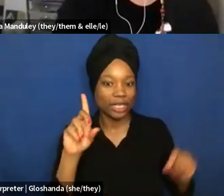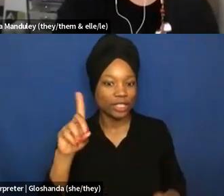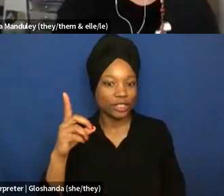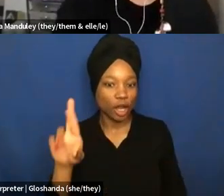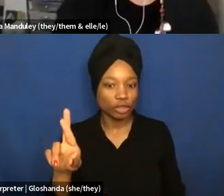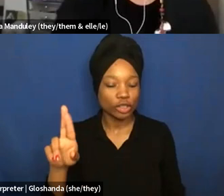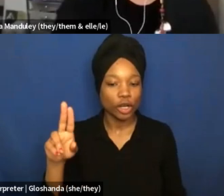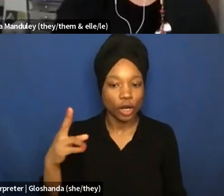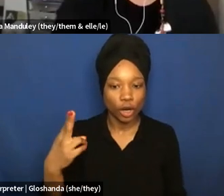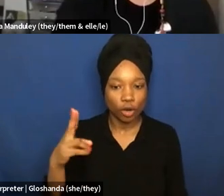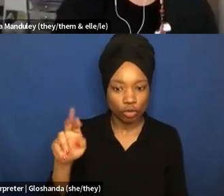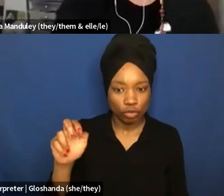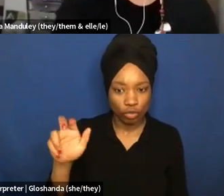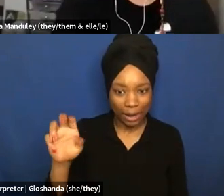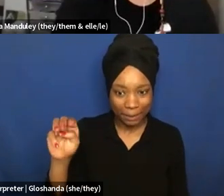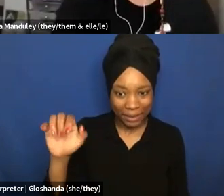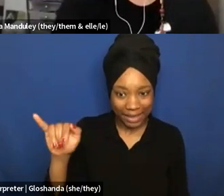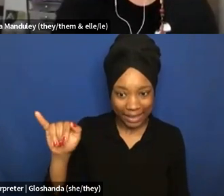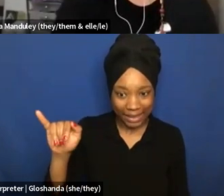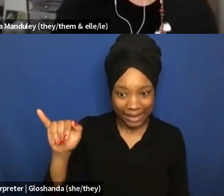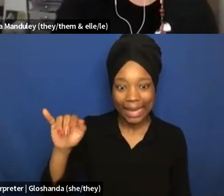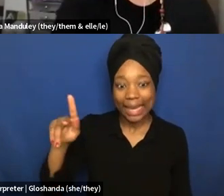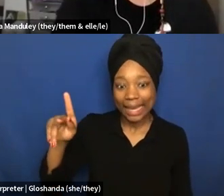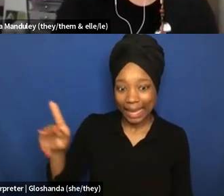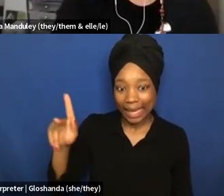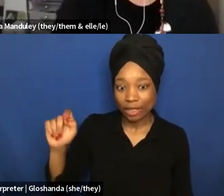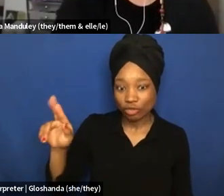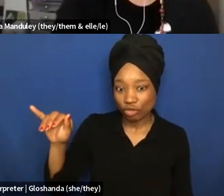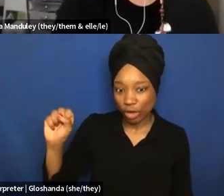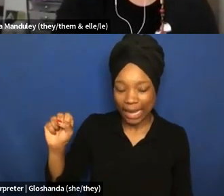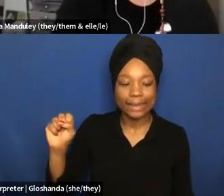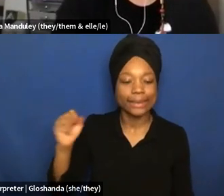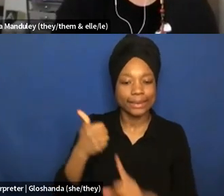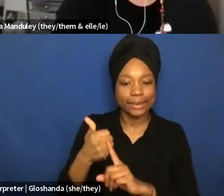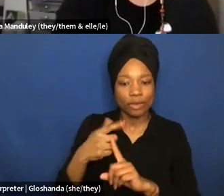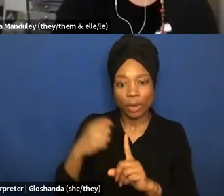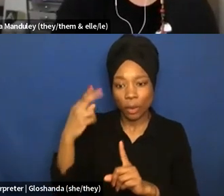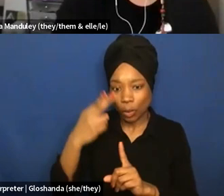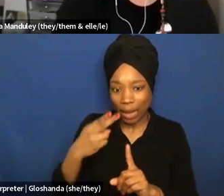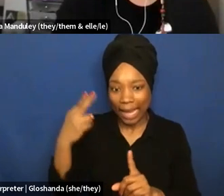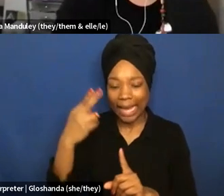tuning in from Hawaii and elsewhere in our decolonial struggles